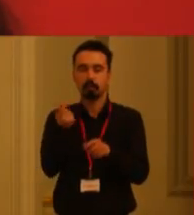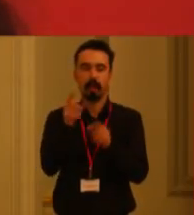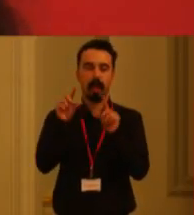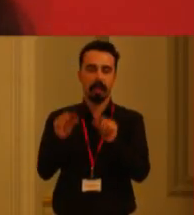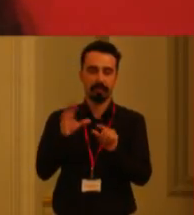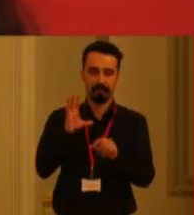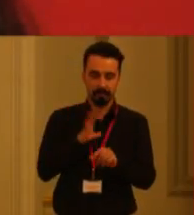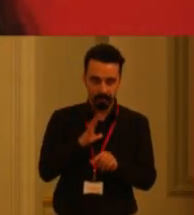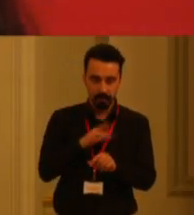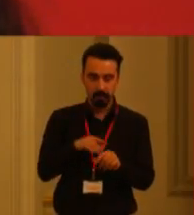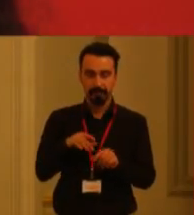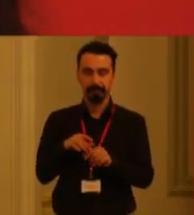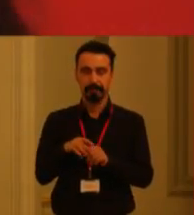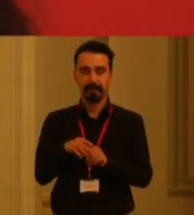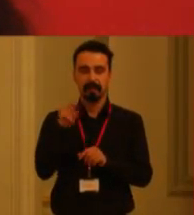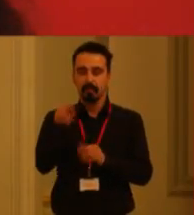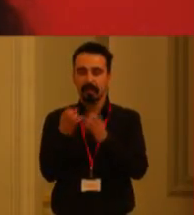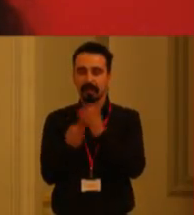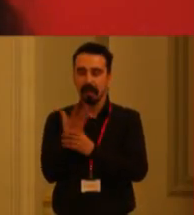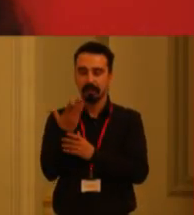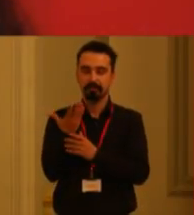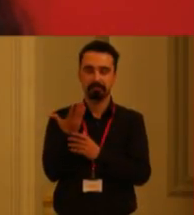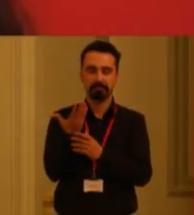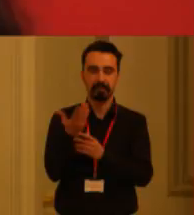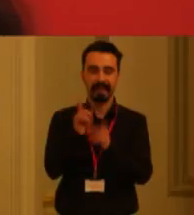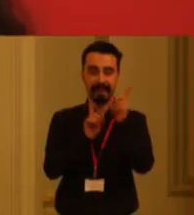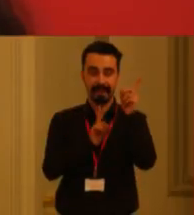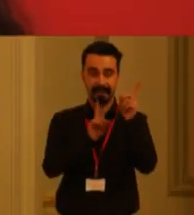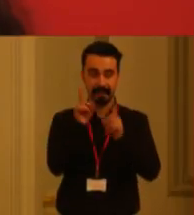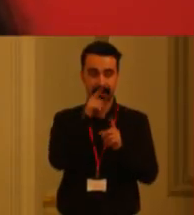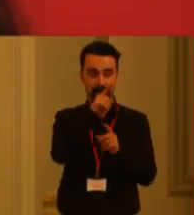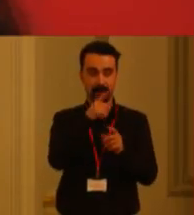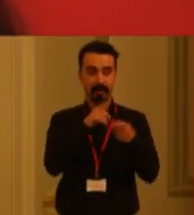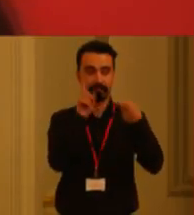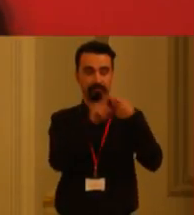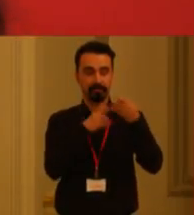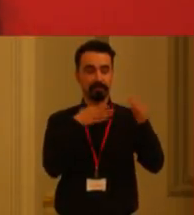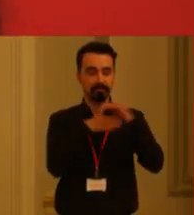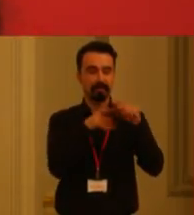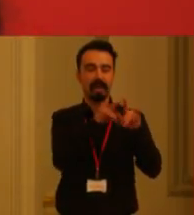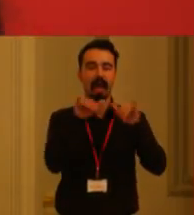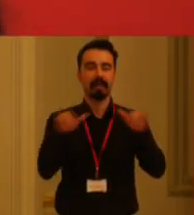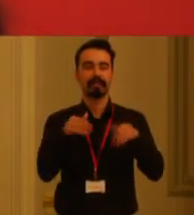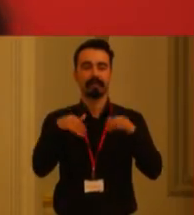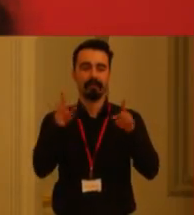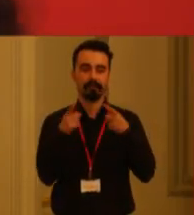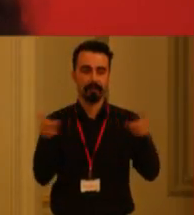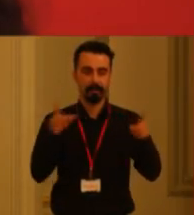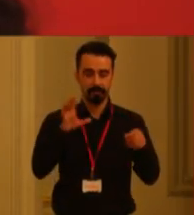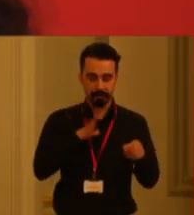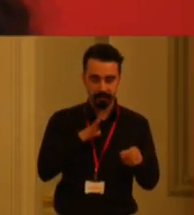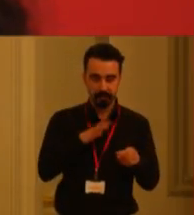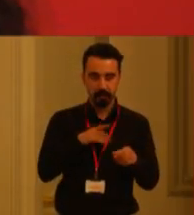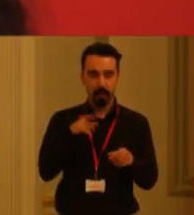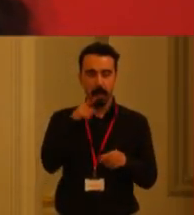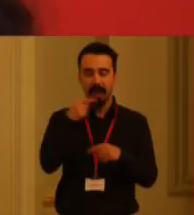low. The voice of the young is not heard that much. So just imagine the impact of this and the impact that